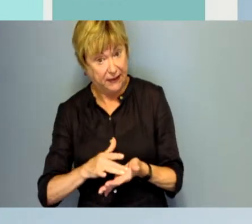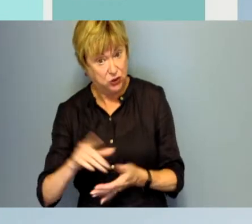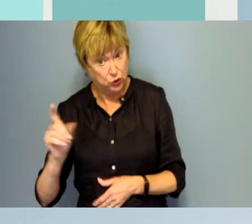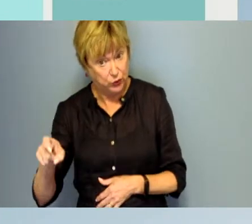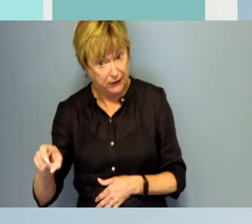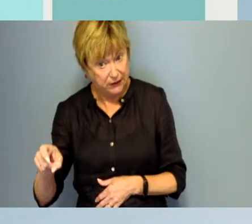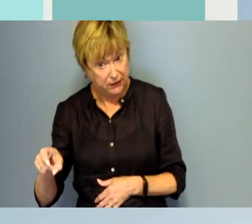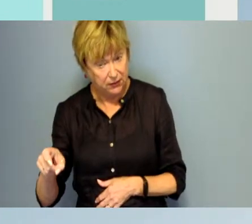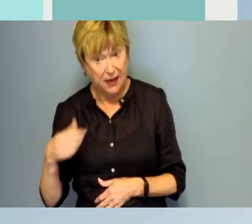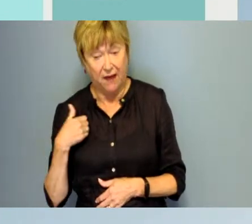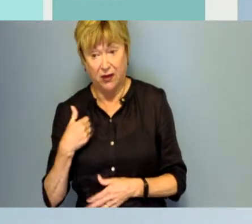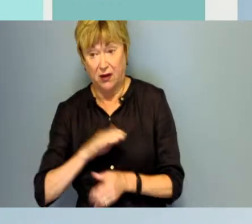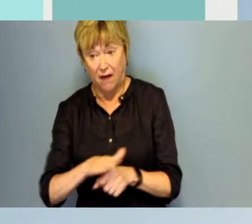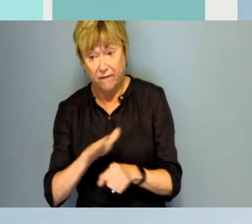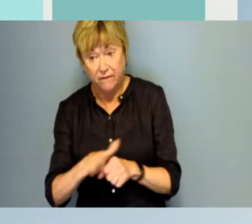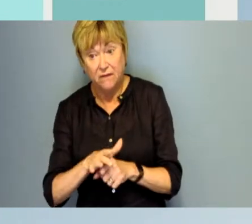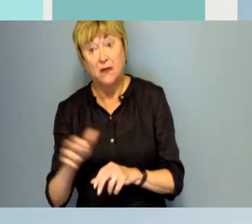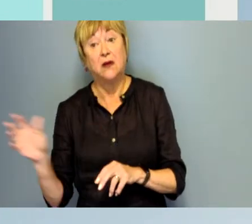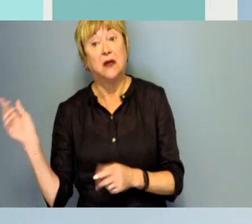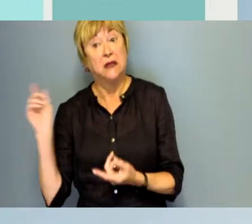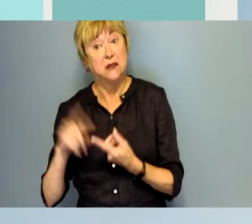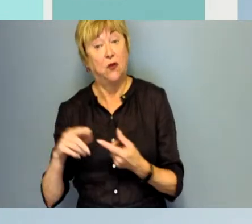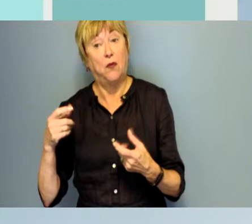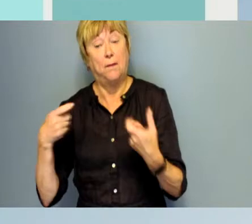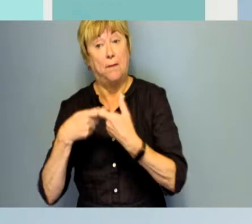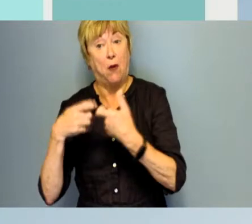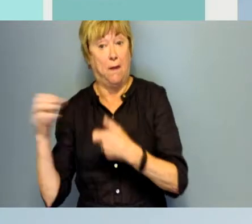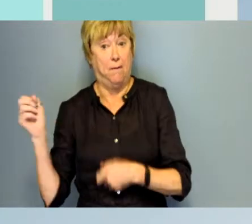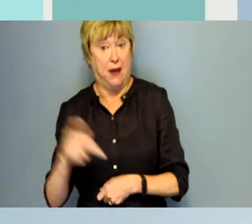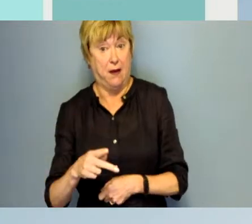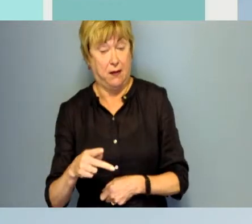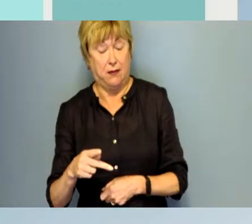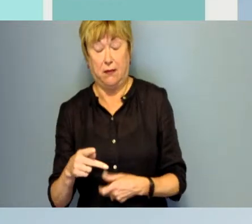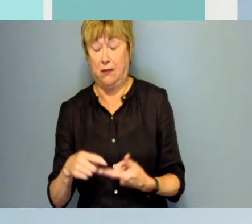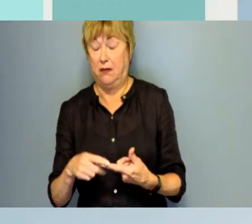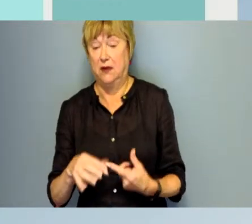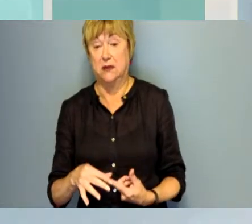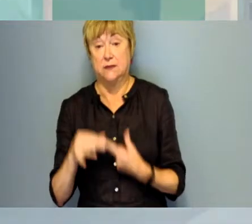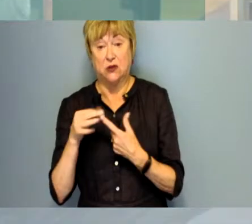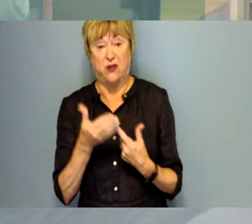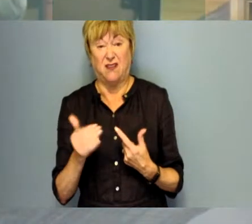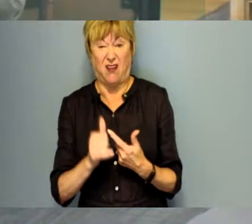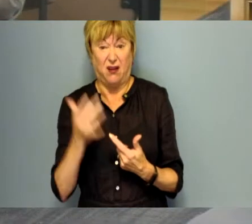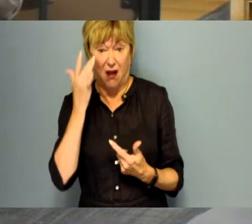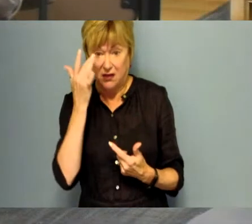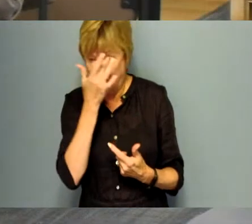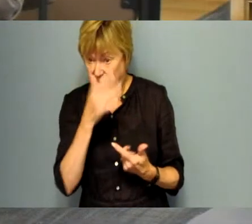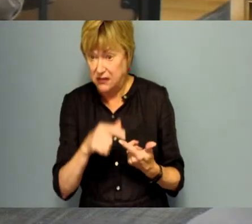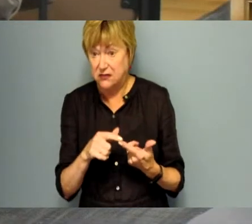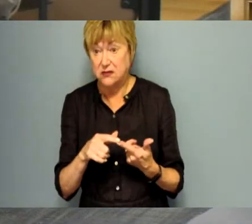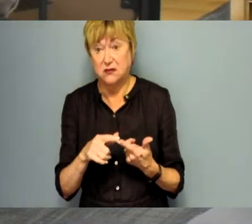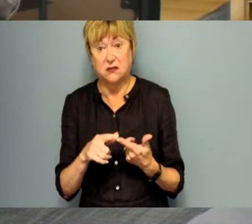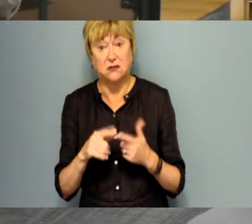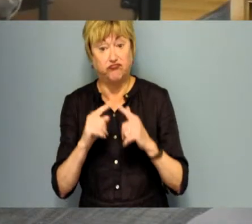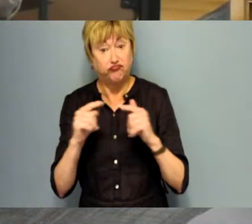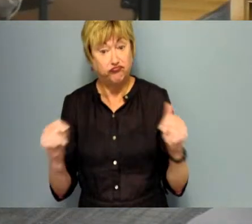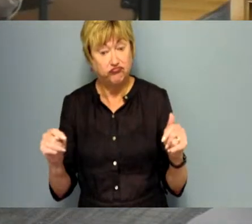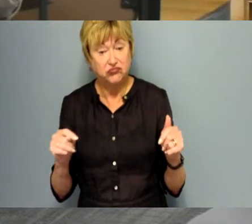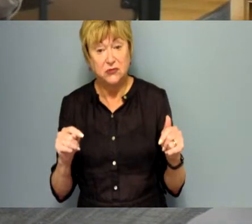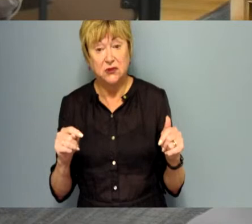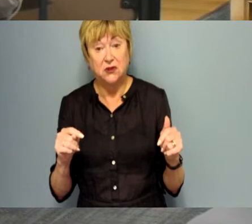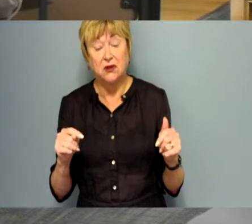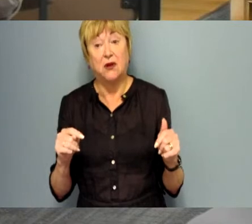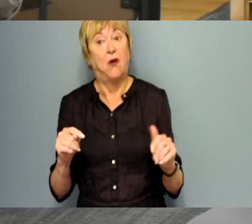Will you have that until the power is restored? Or any special considerations like contact lenses. Don't forget about